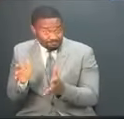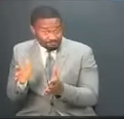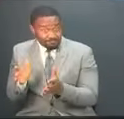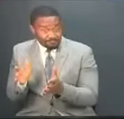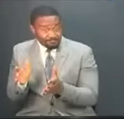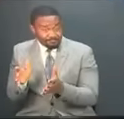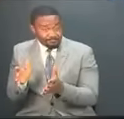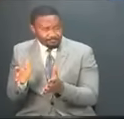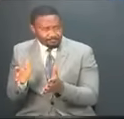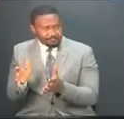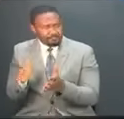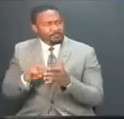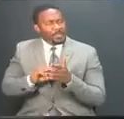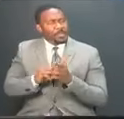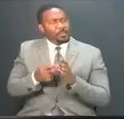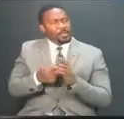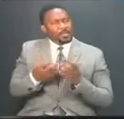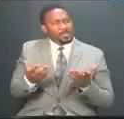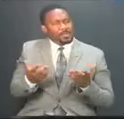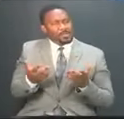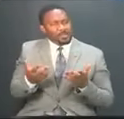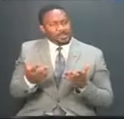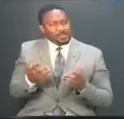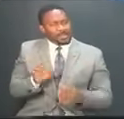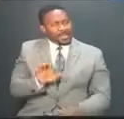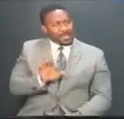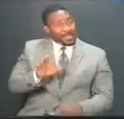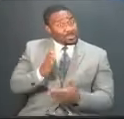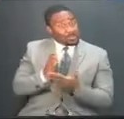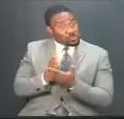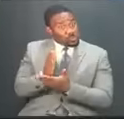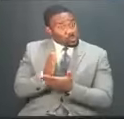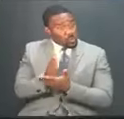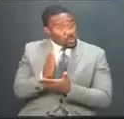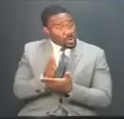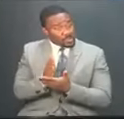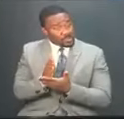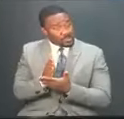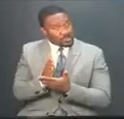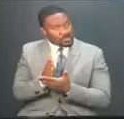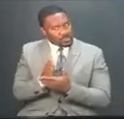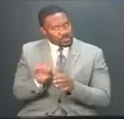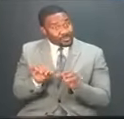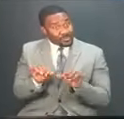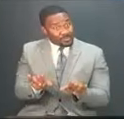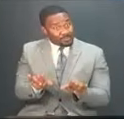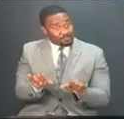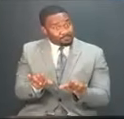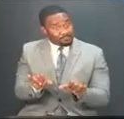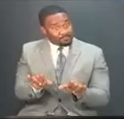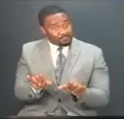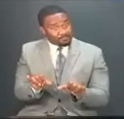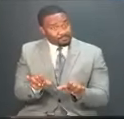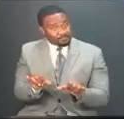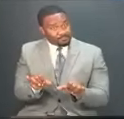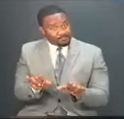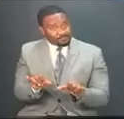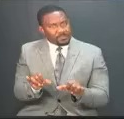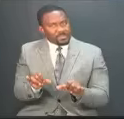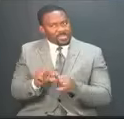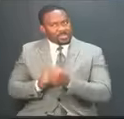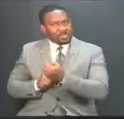then the member's right to remain is further